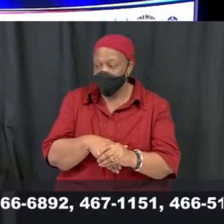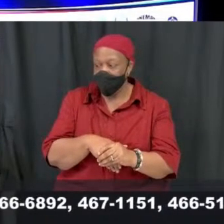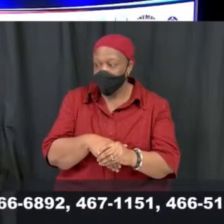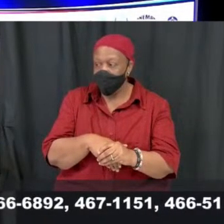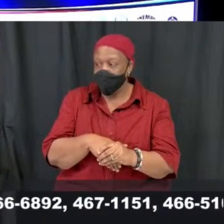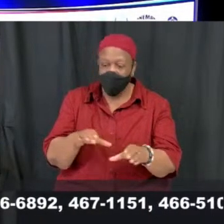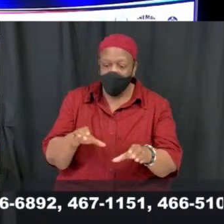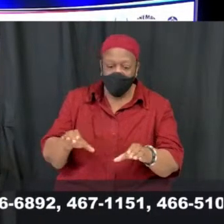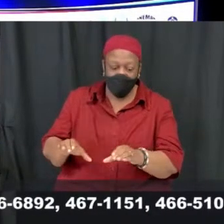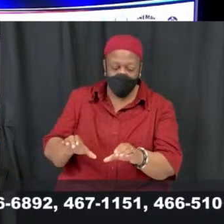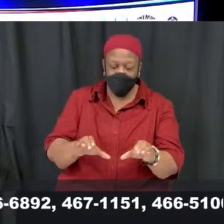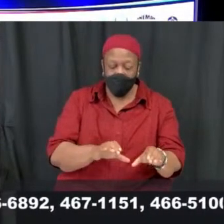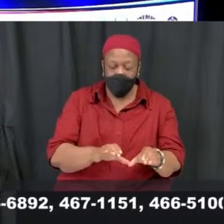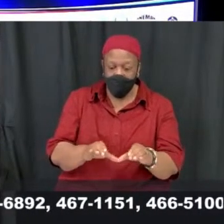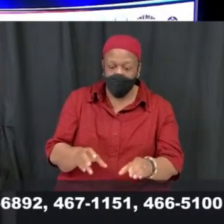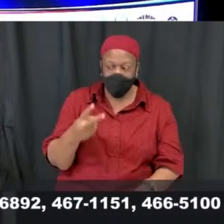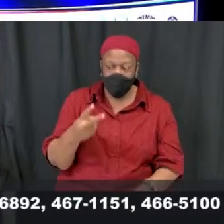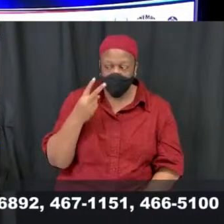critical information.